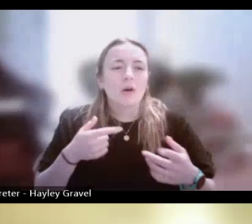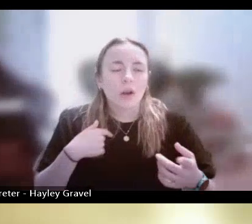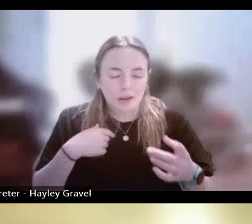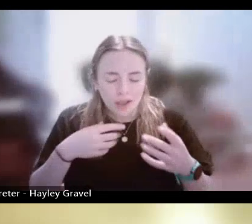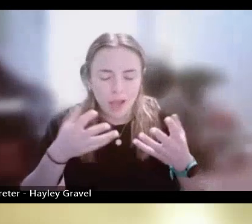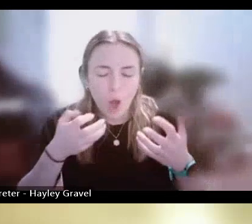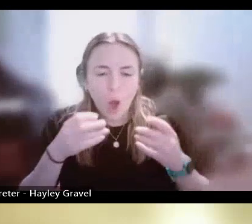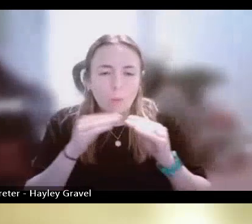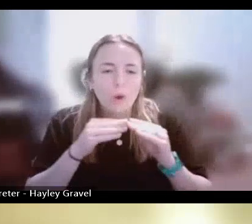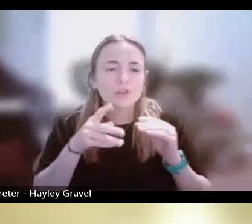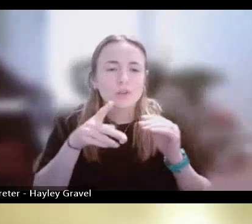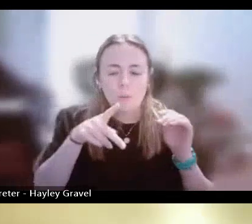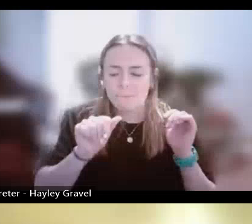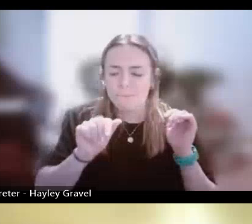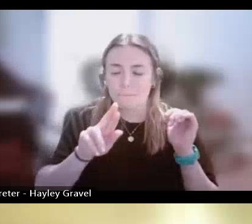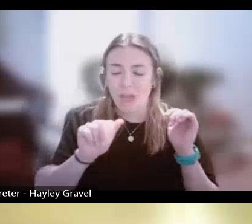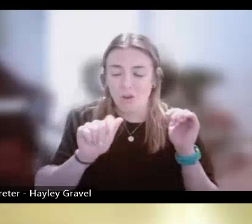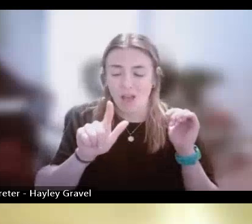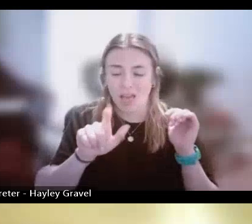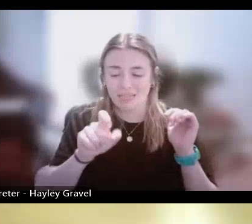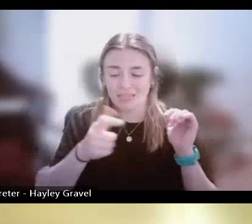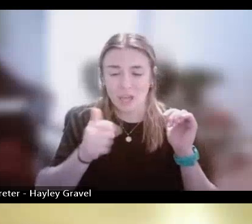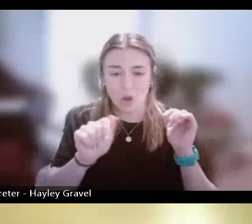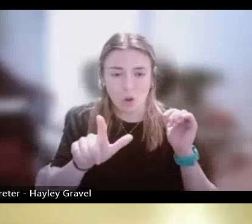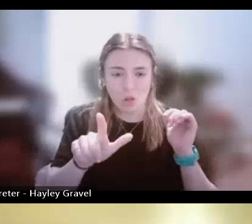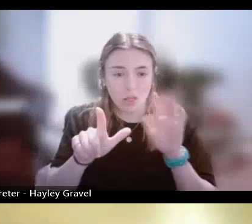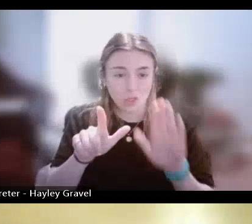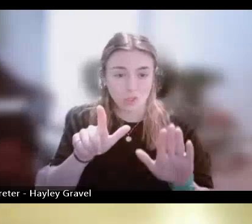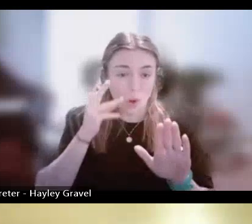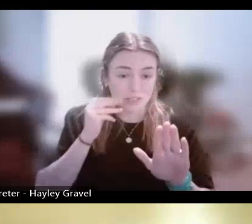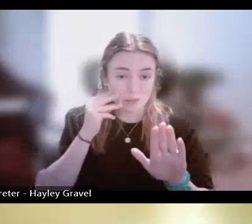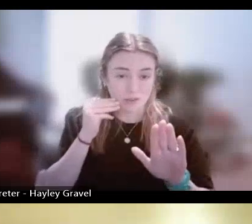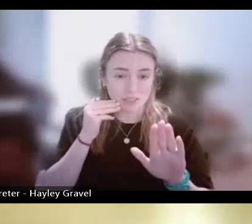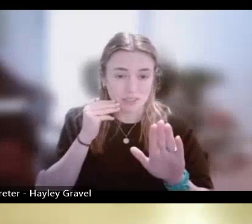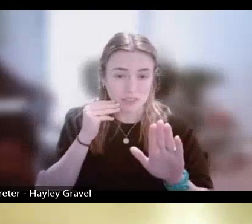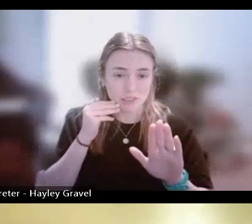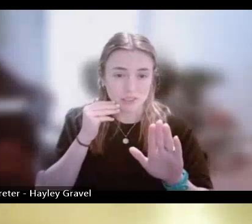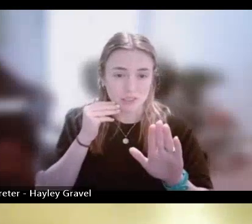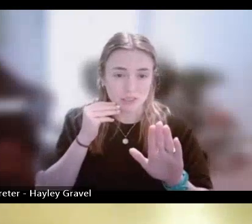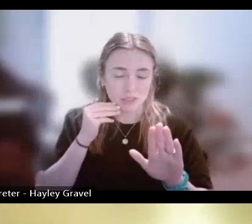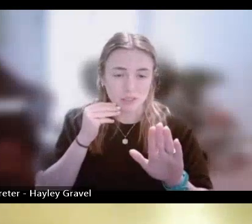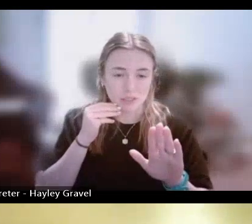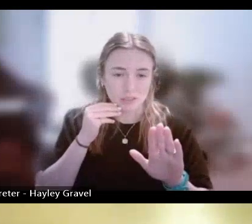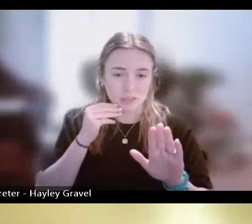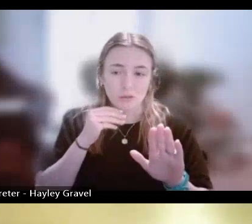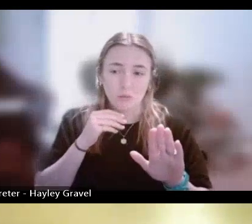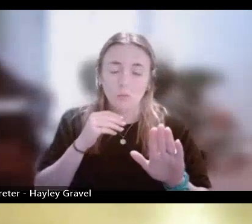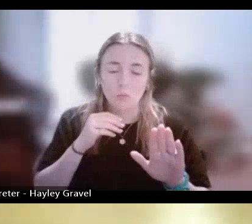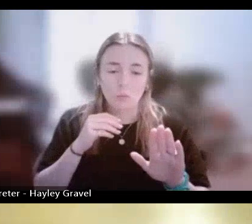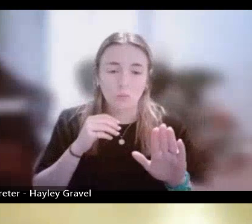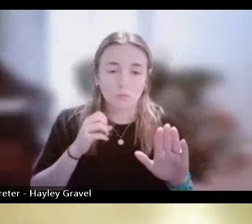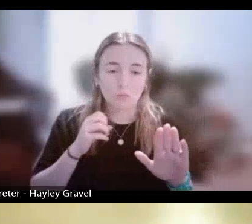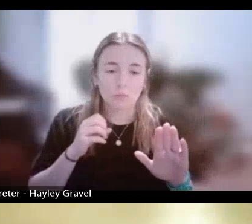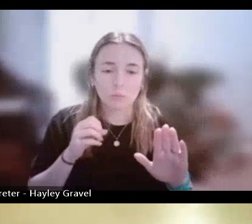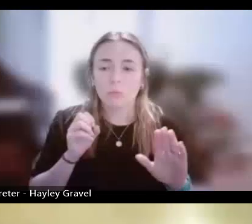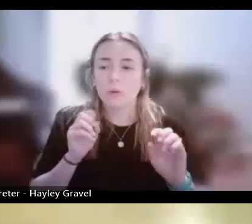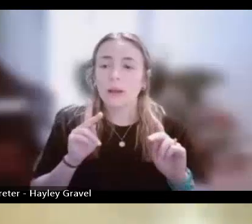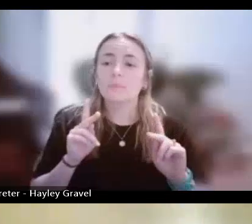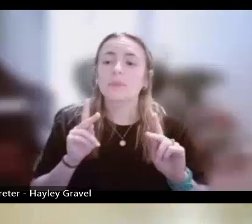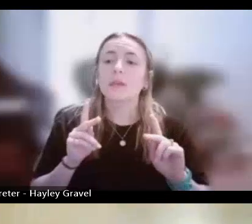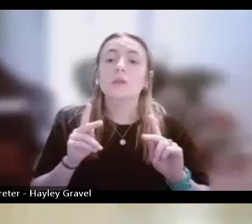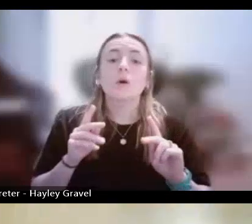5:45. So here's sort of our charge, I guess, for the rest of the semester. Because remembering, next week is our